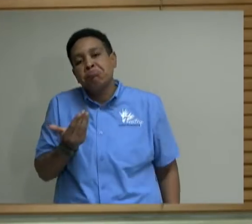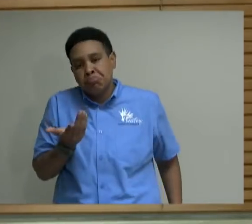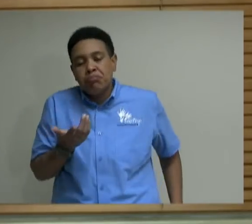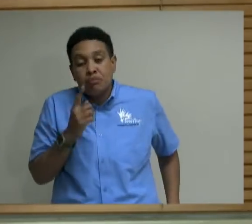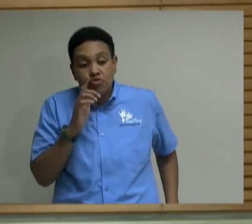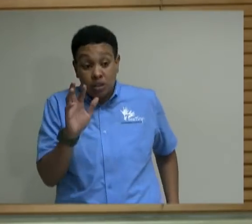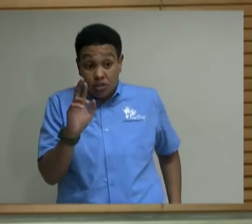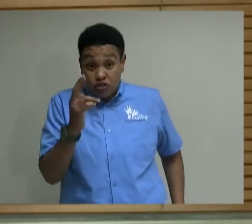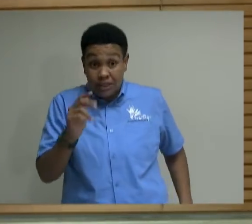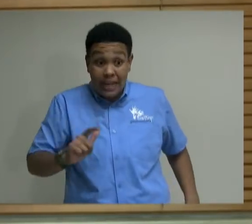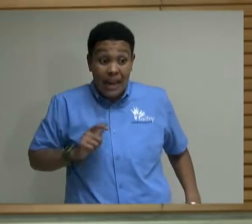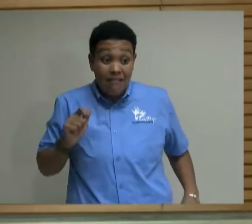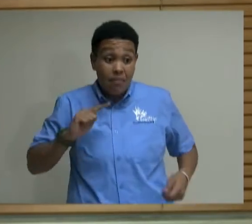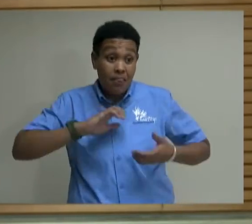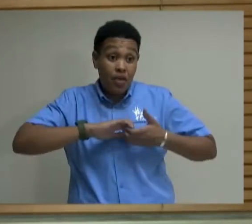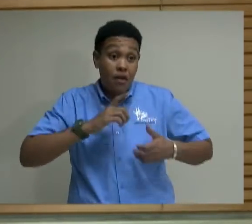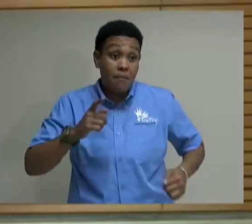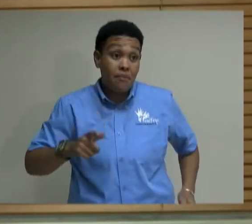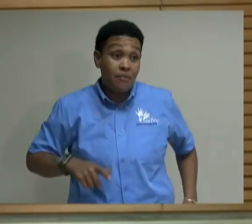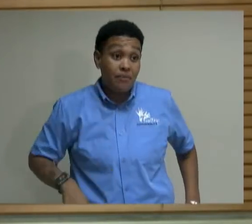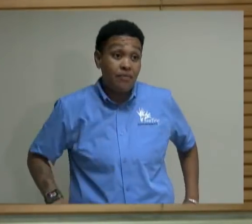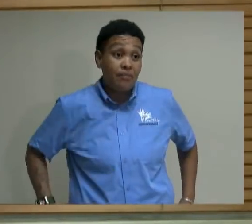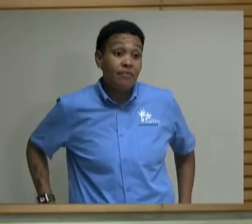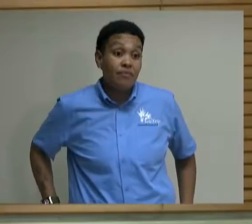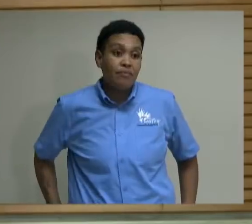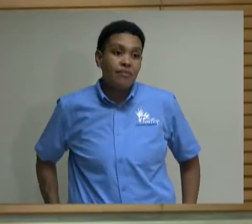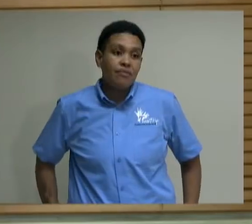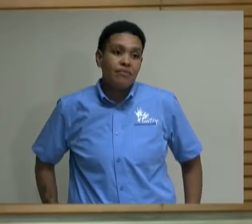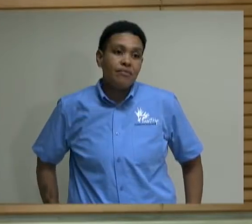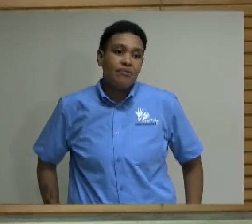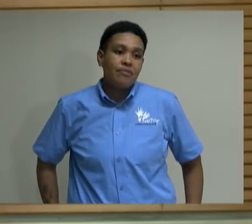Is he coming live from St. Thomas?